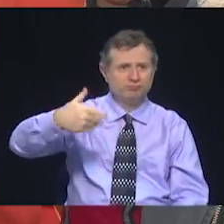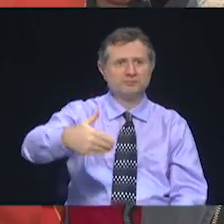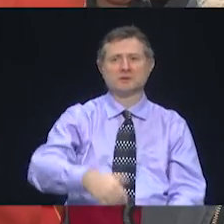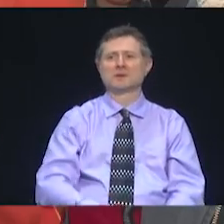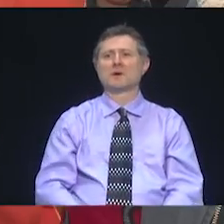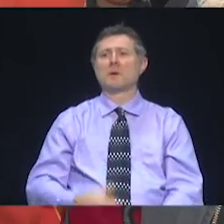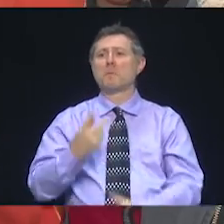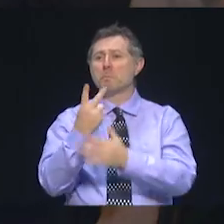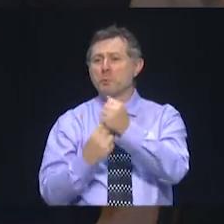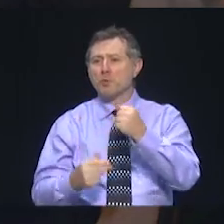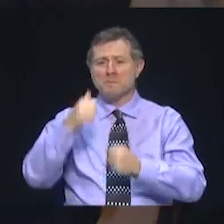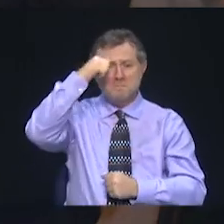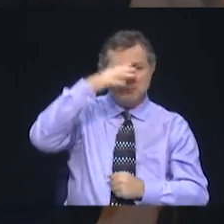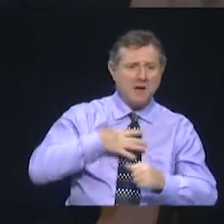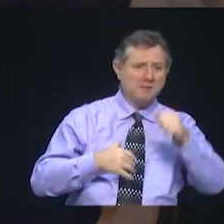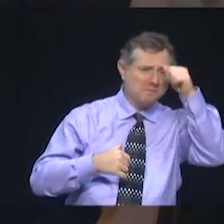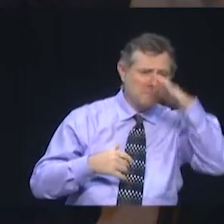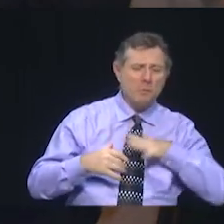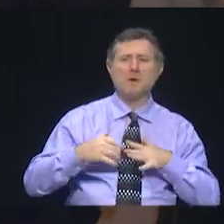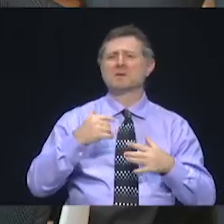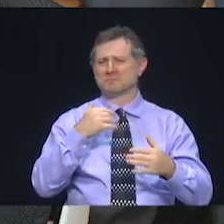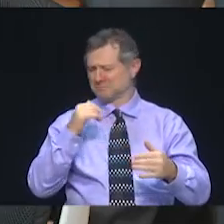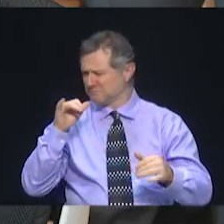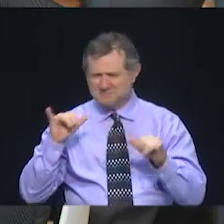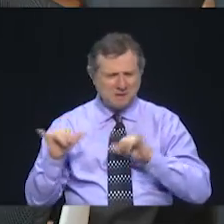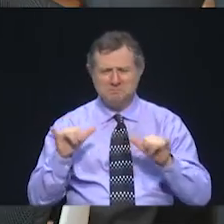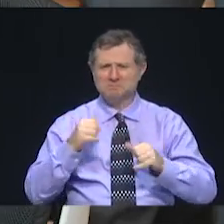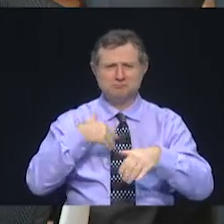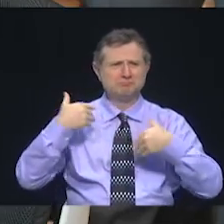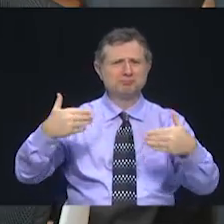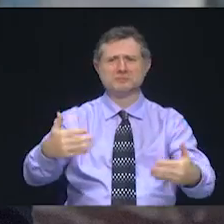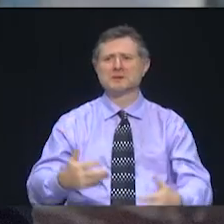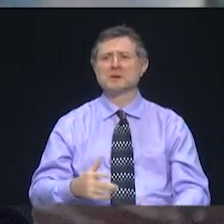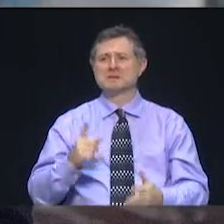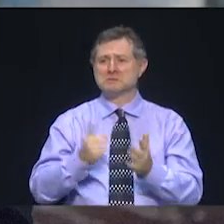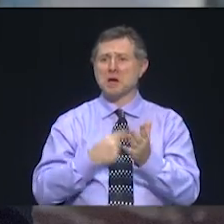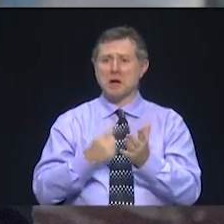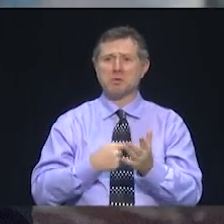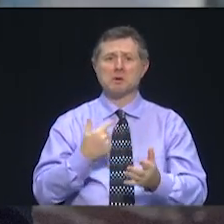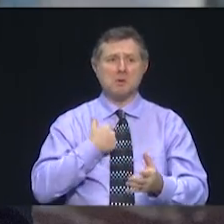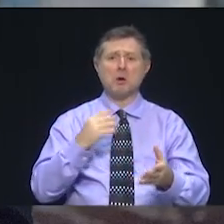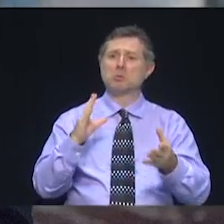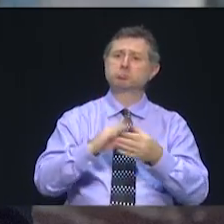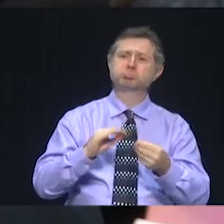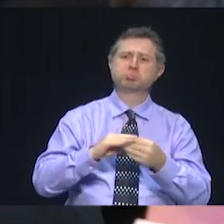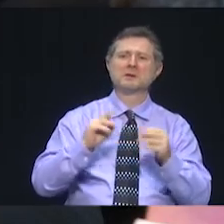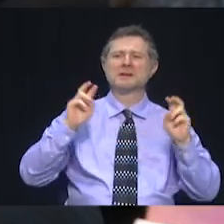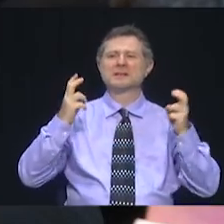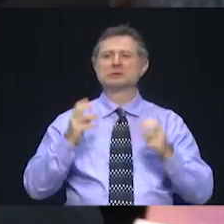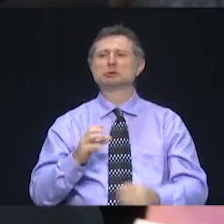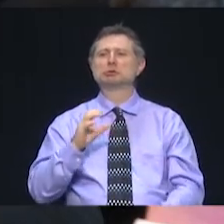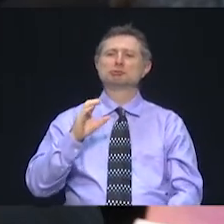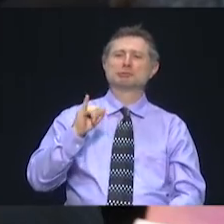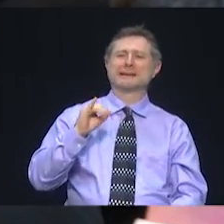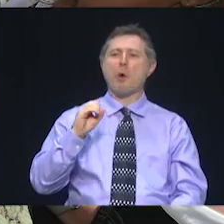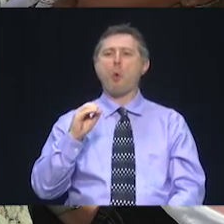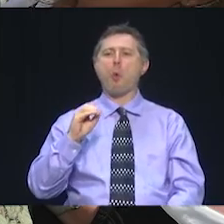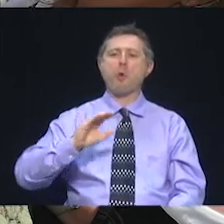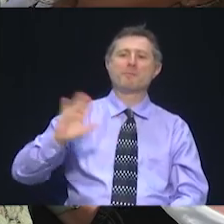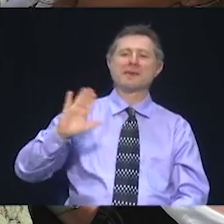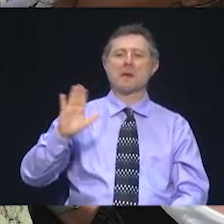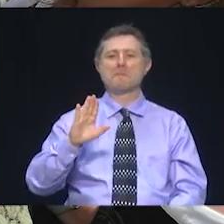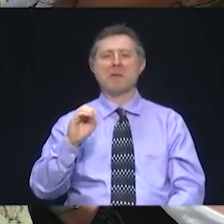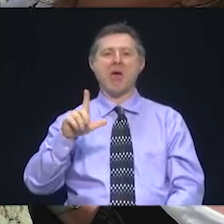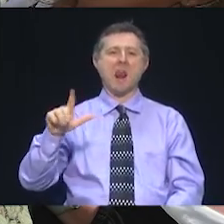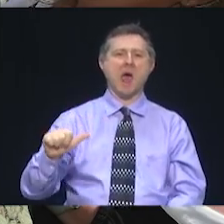and women. I do on occasion say, "Ciao, Bella." On occasion,